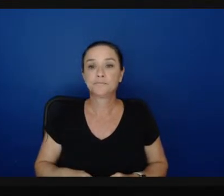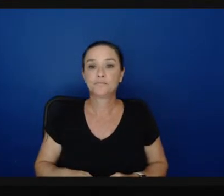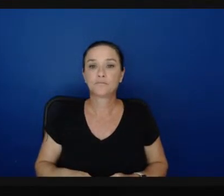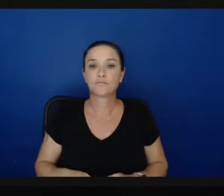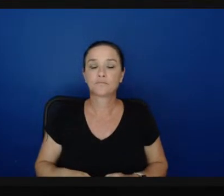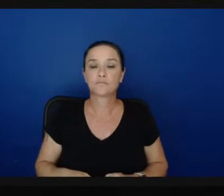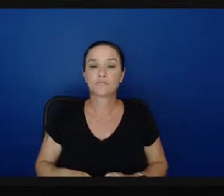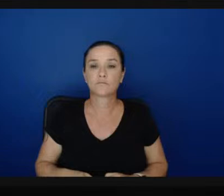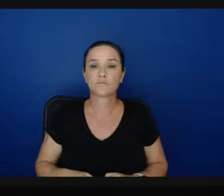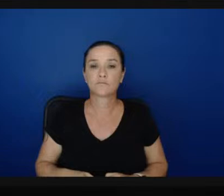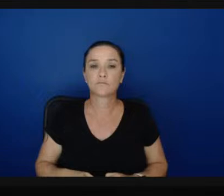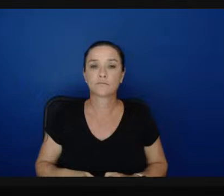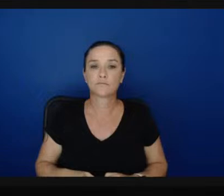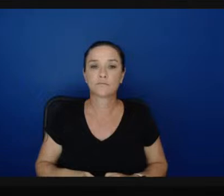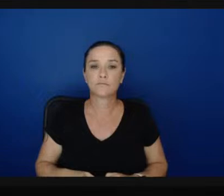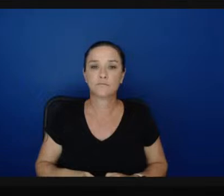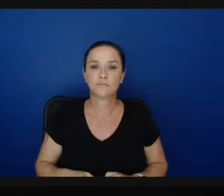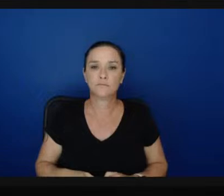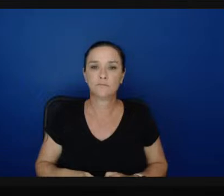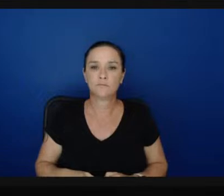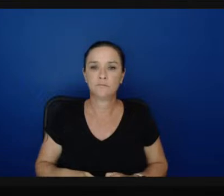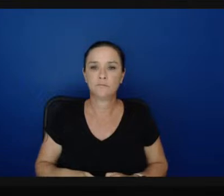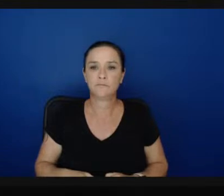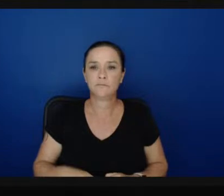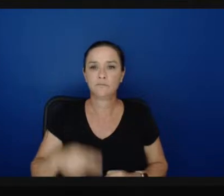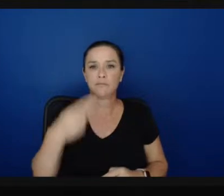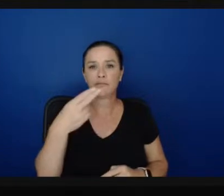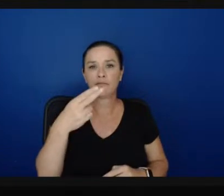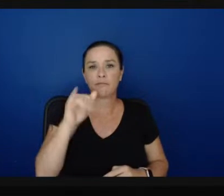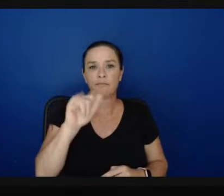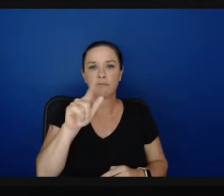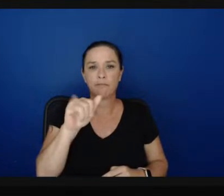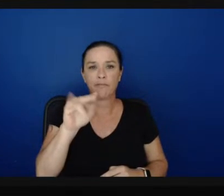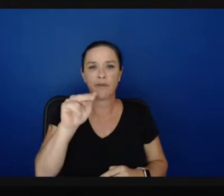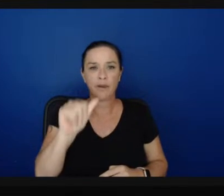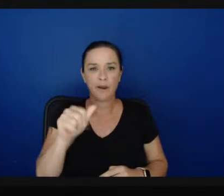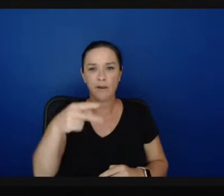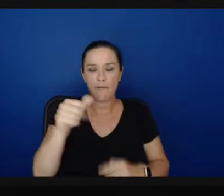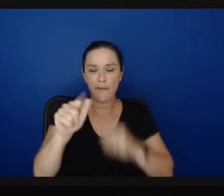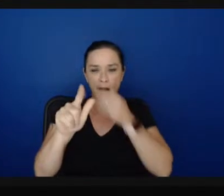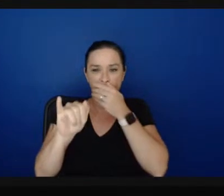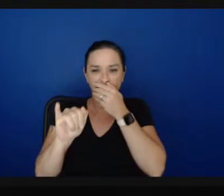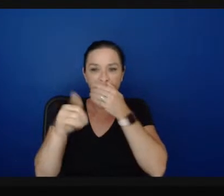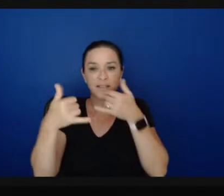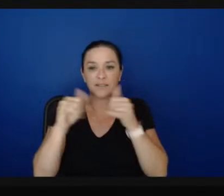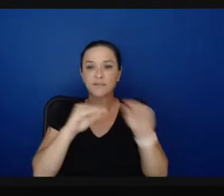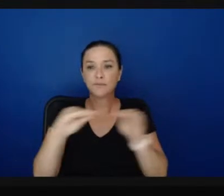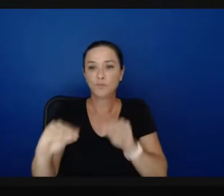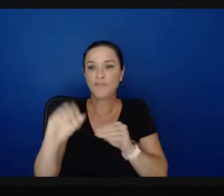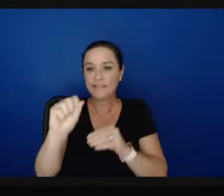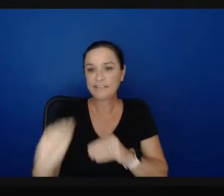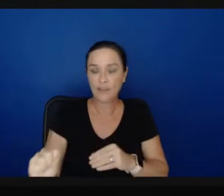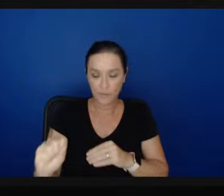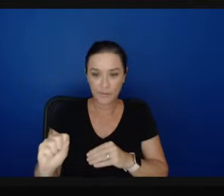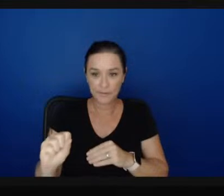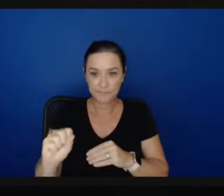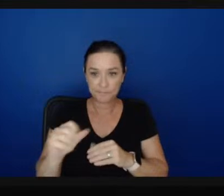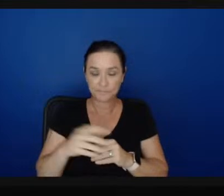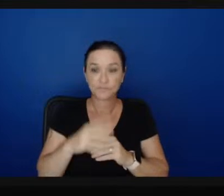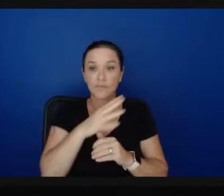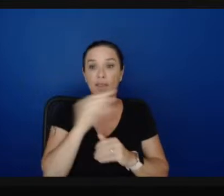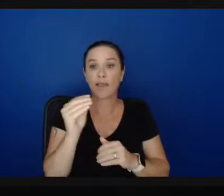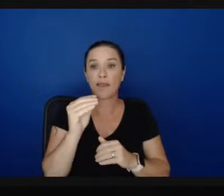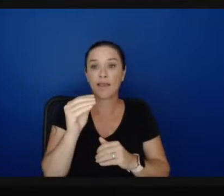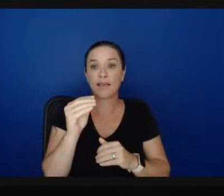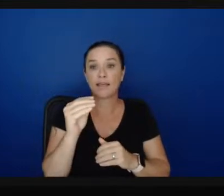stations of note are Hilina Pali, where we're still moving south quite fast, and